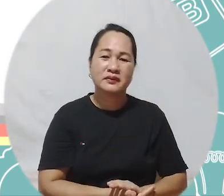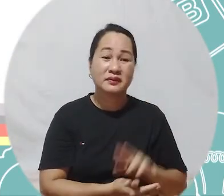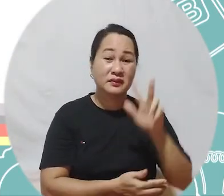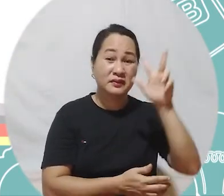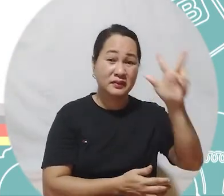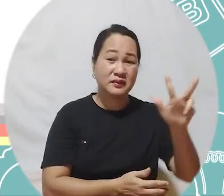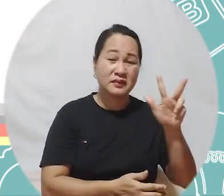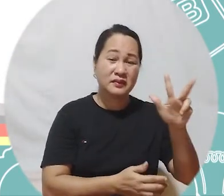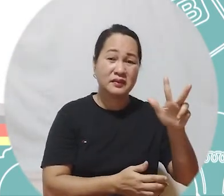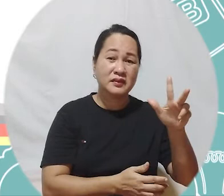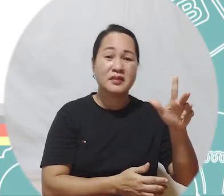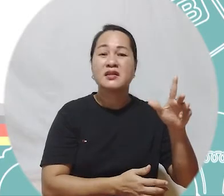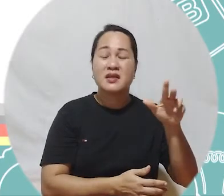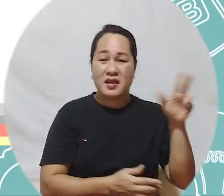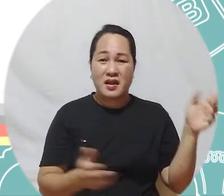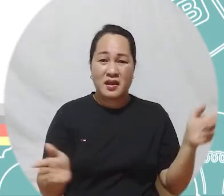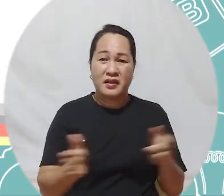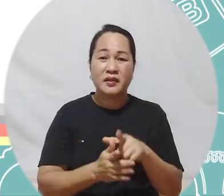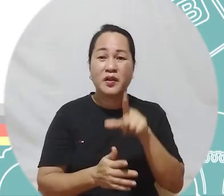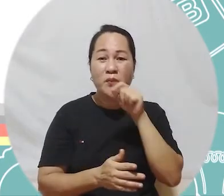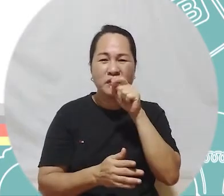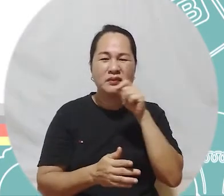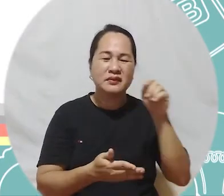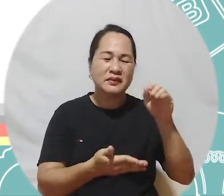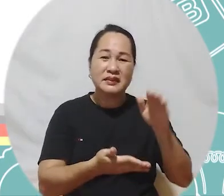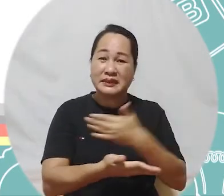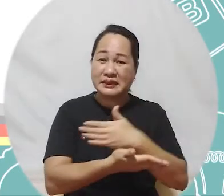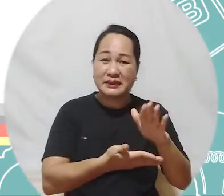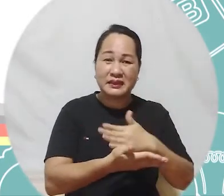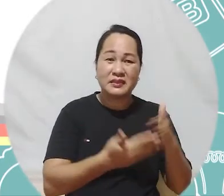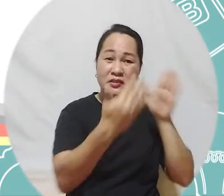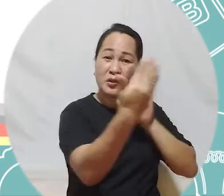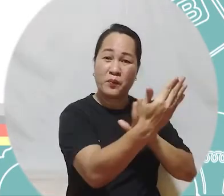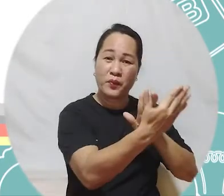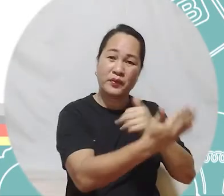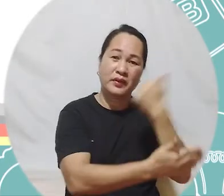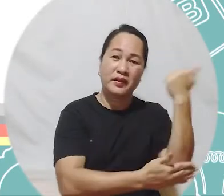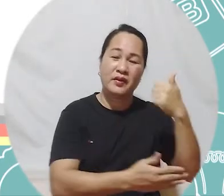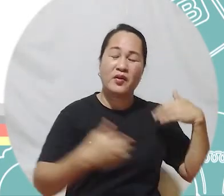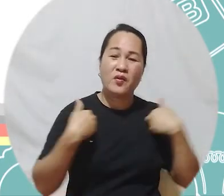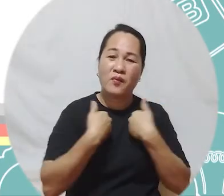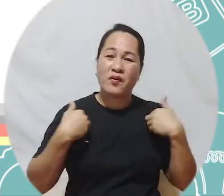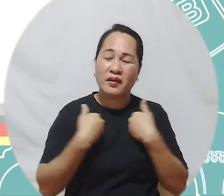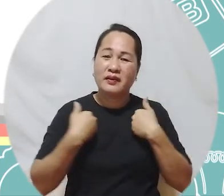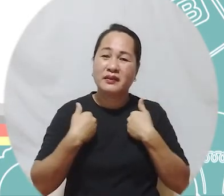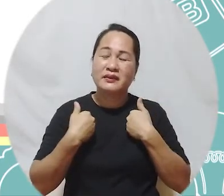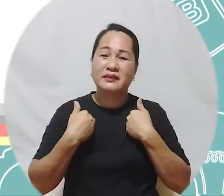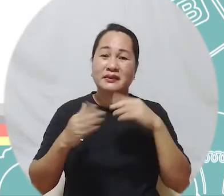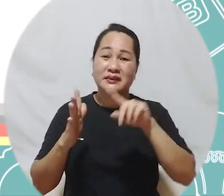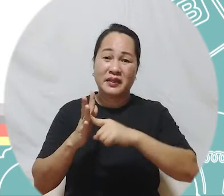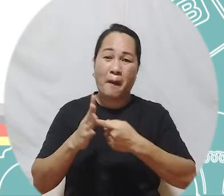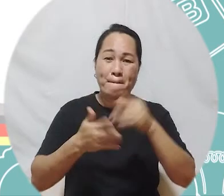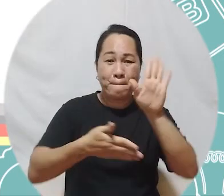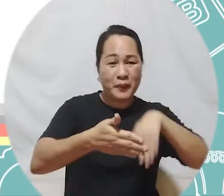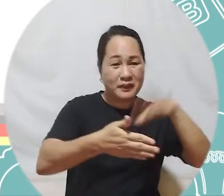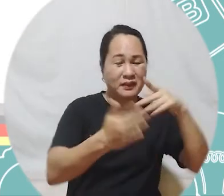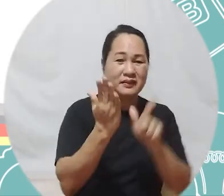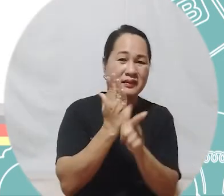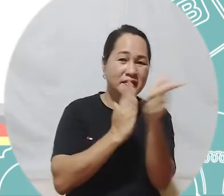birds would sing in front of other animals to earn food. They also started painting on leaves.